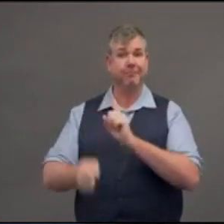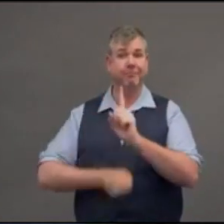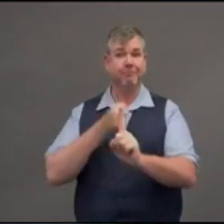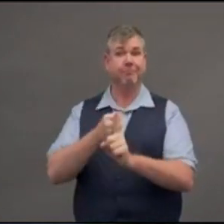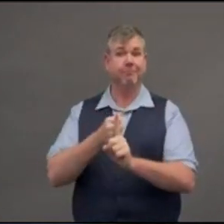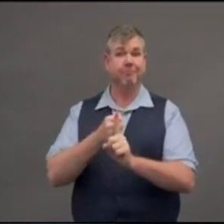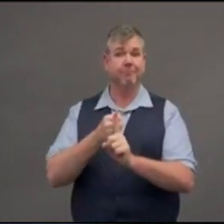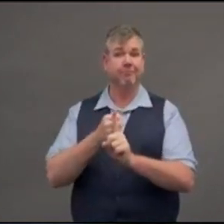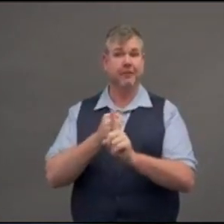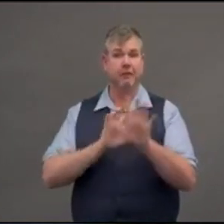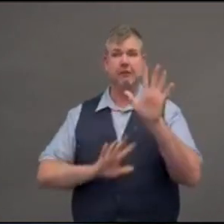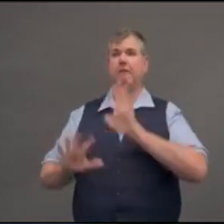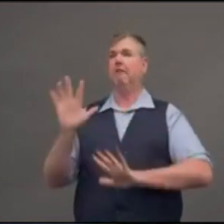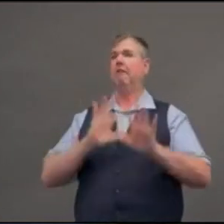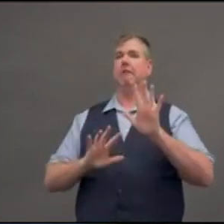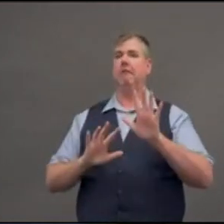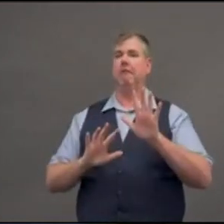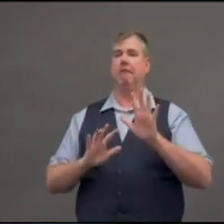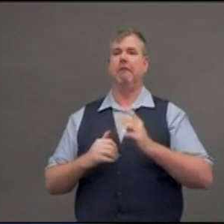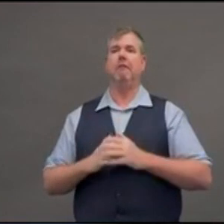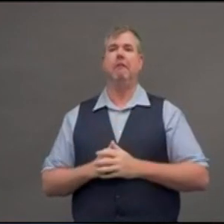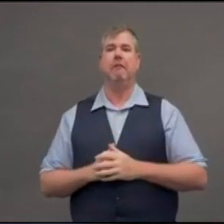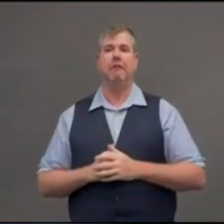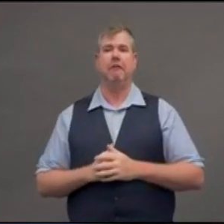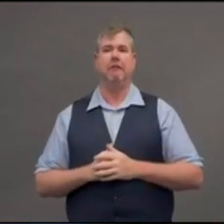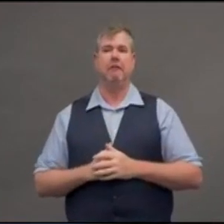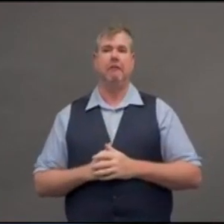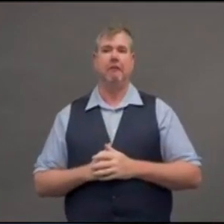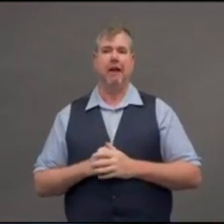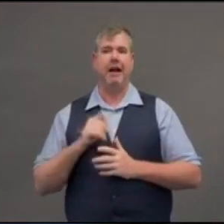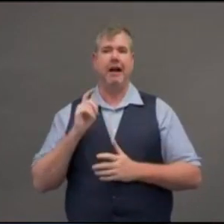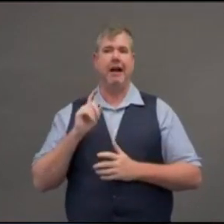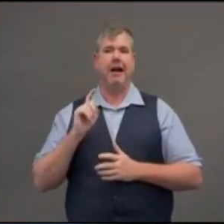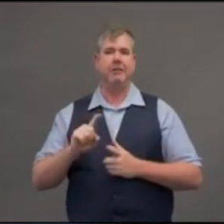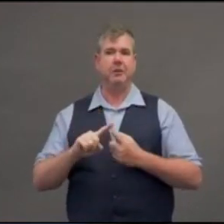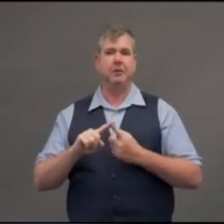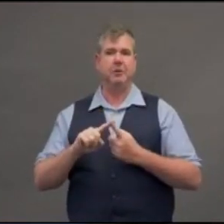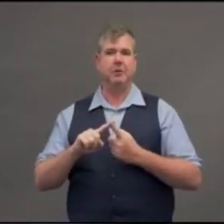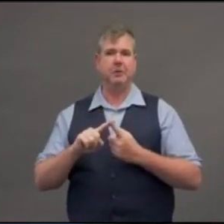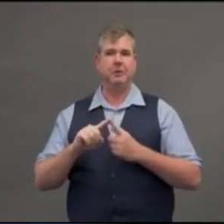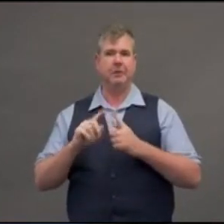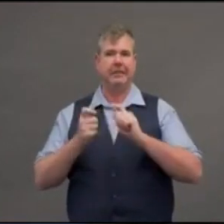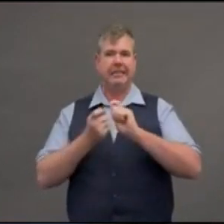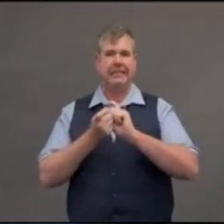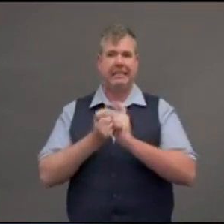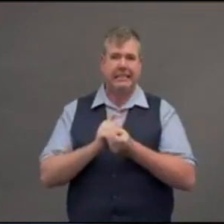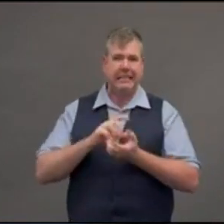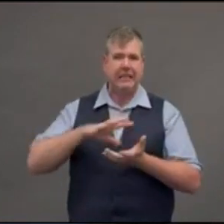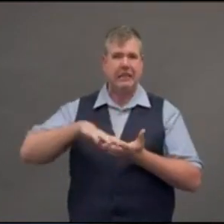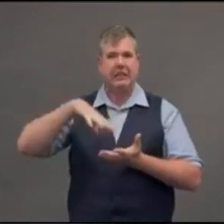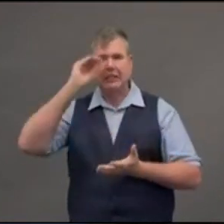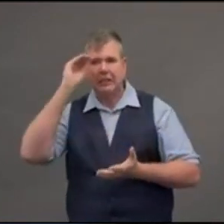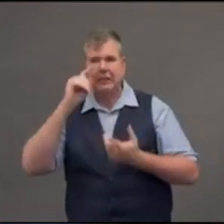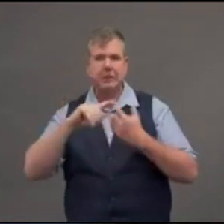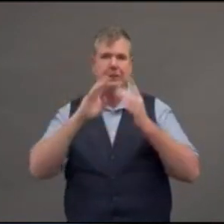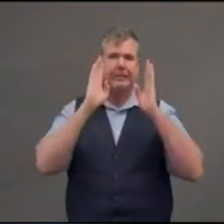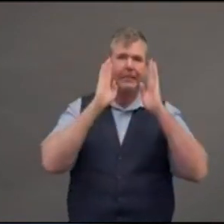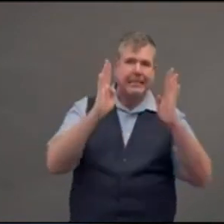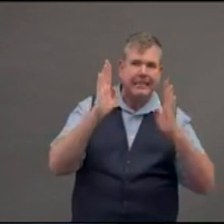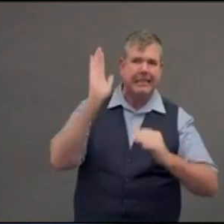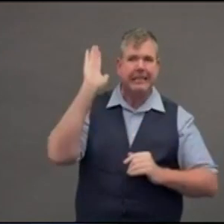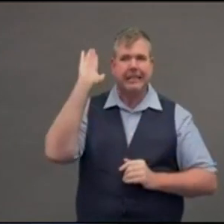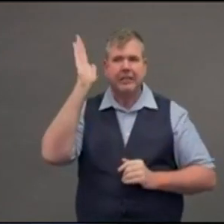switch gears and adapt to learning, listening to lectures